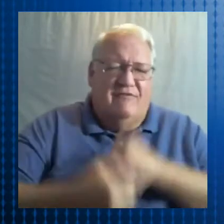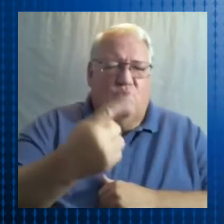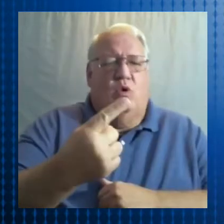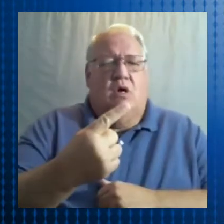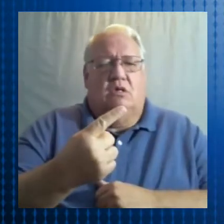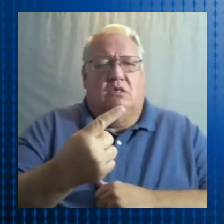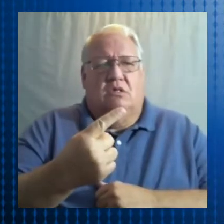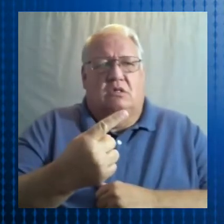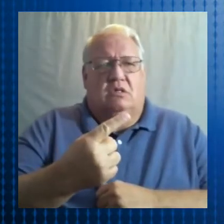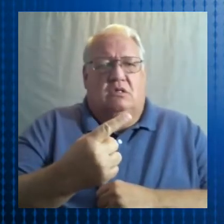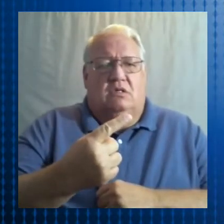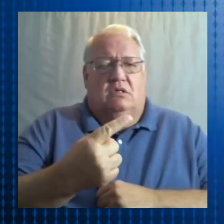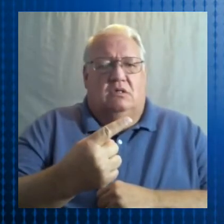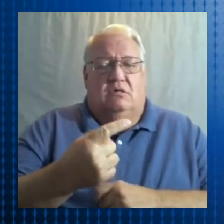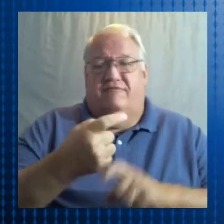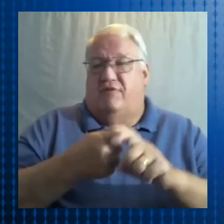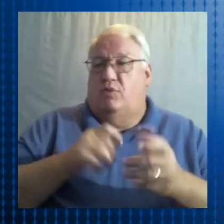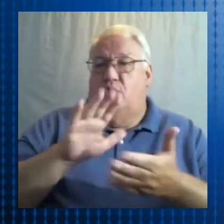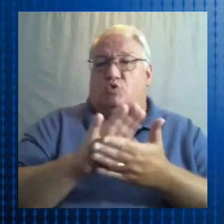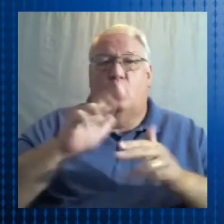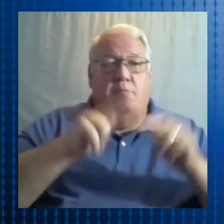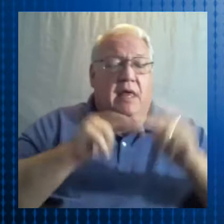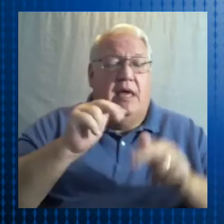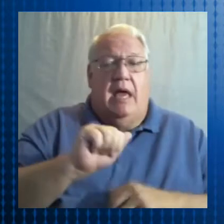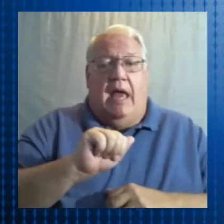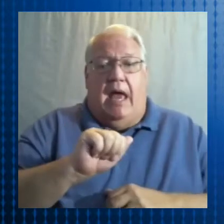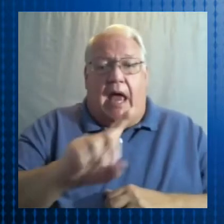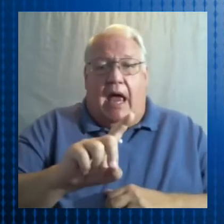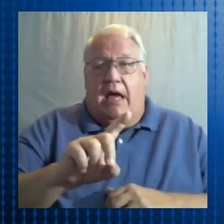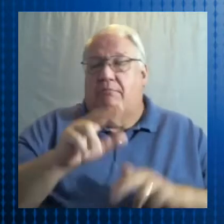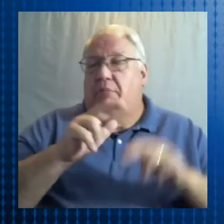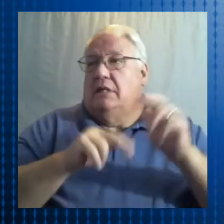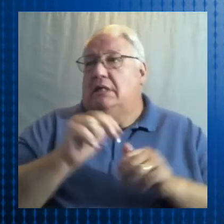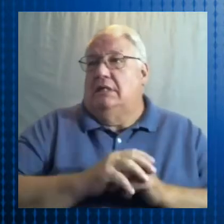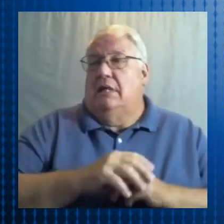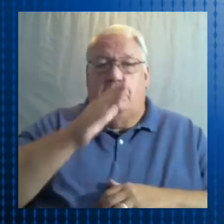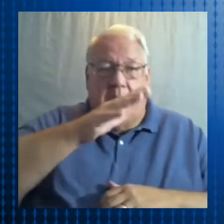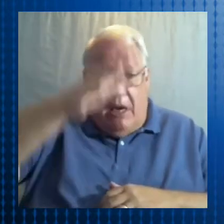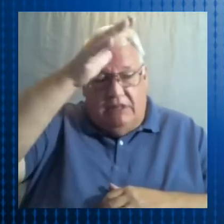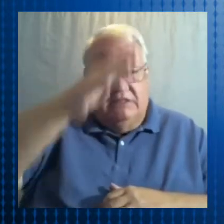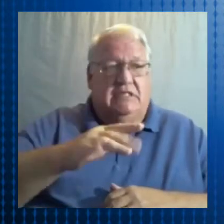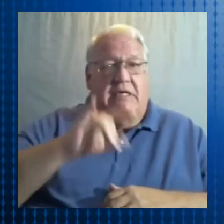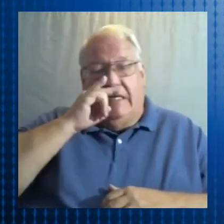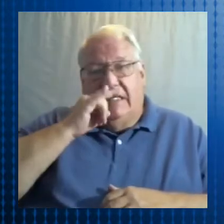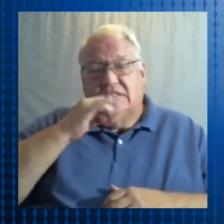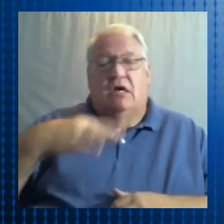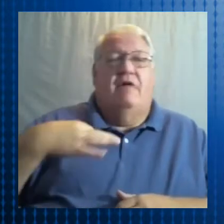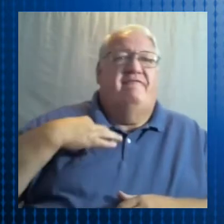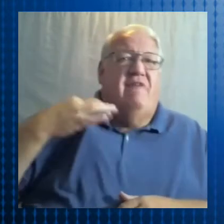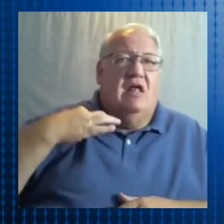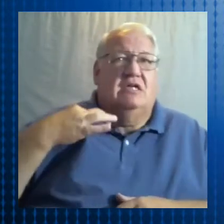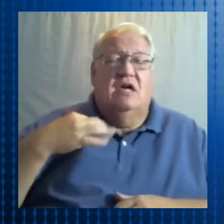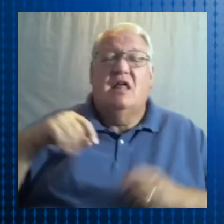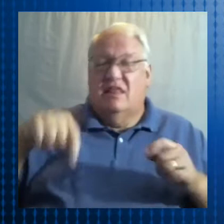from all throughout the school building, the ad building, the parents, the kids, the volunteers. This is a trying year,